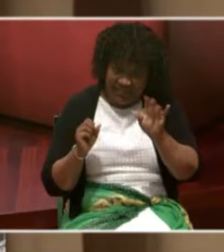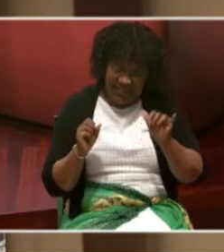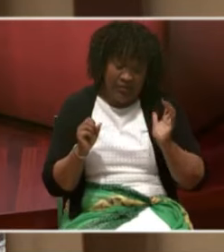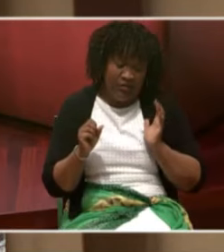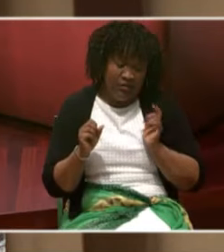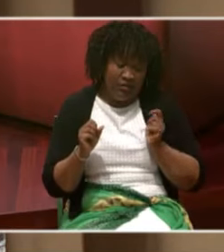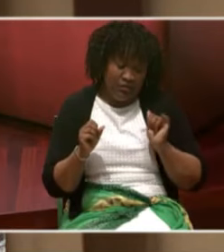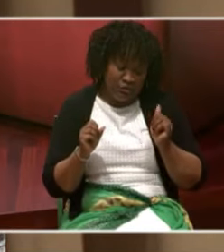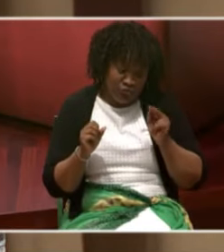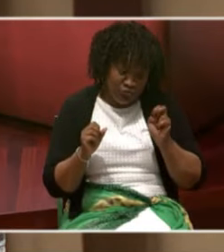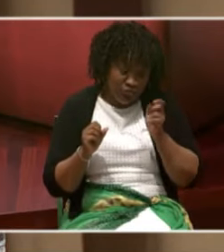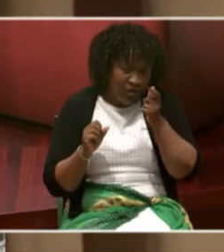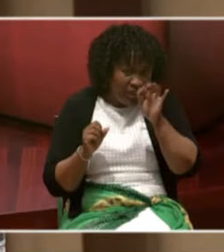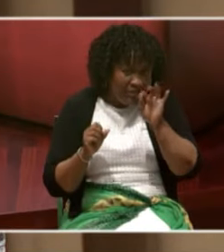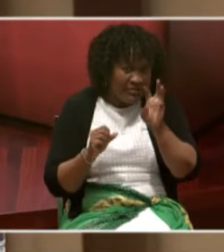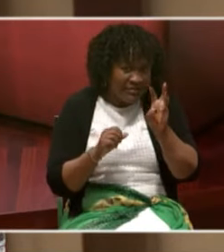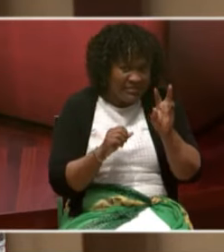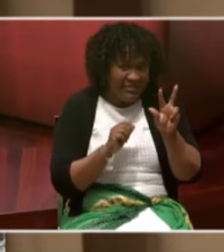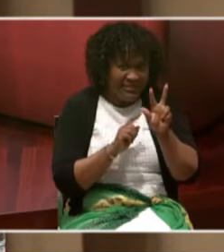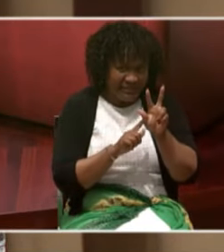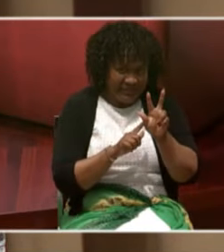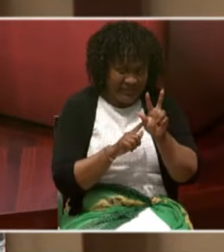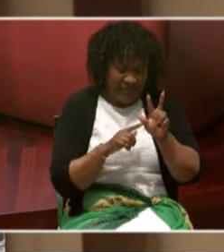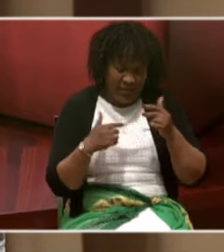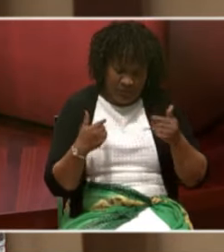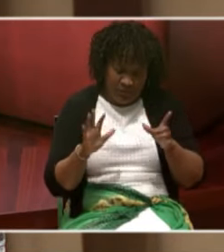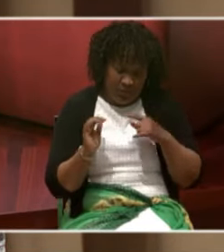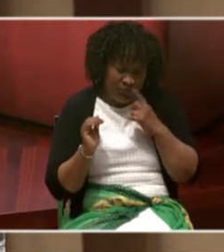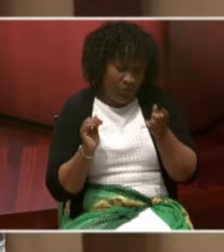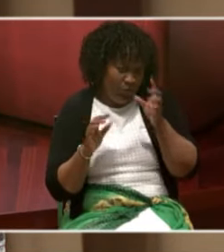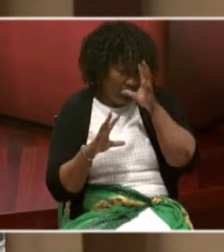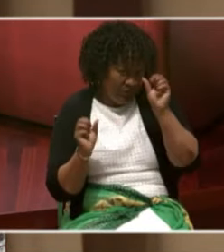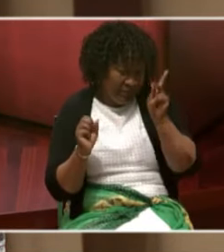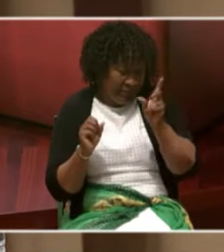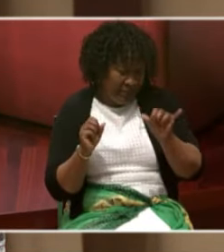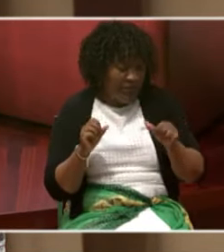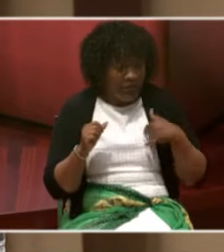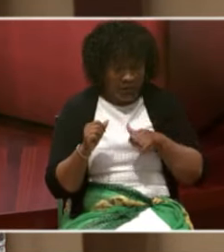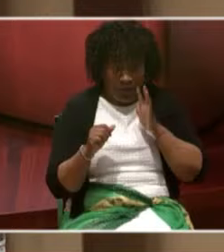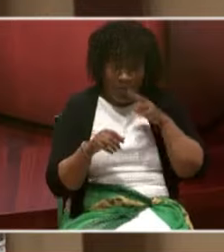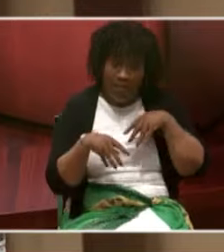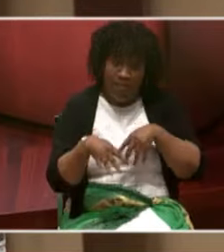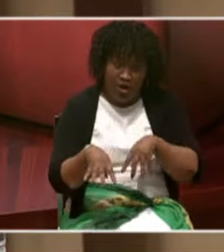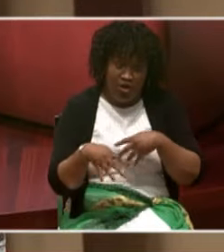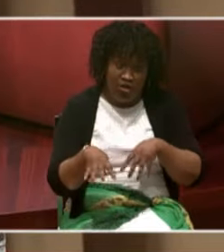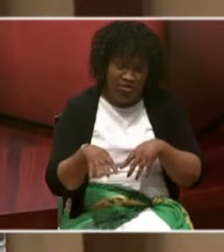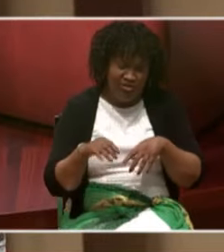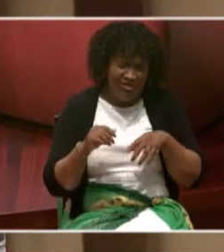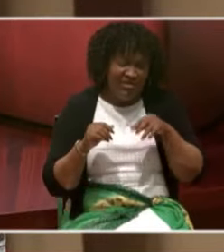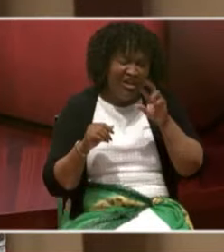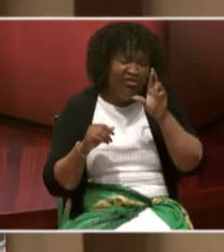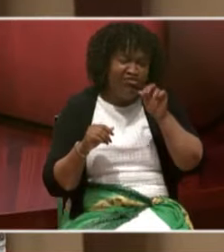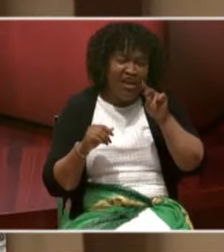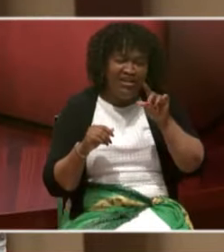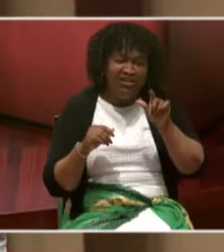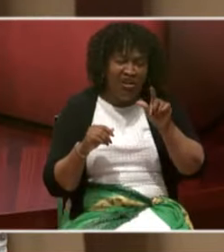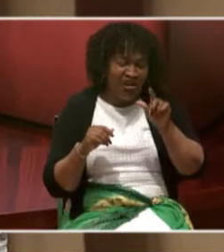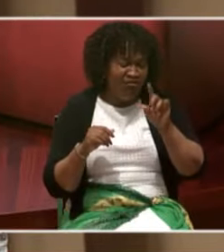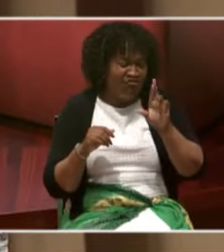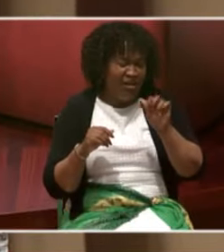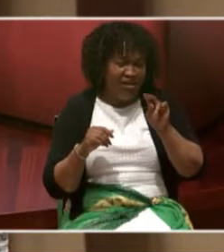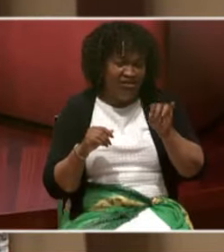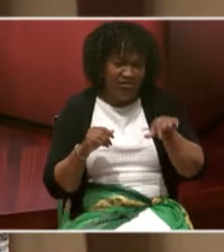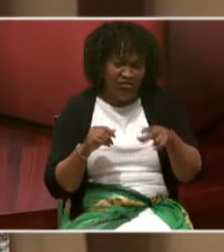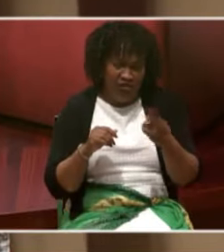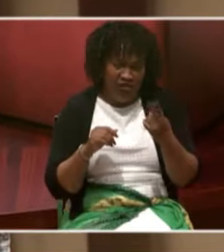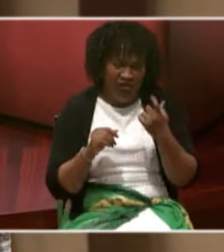big. We were supposed to be leading the march. The people were already marching. It was like saying, there